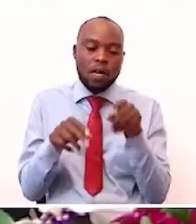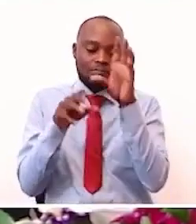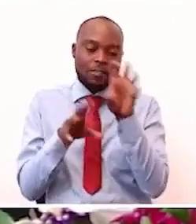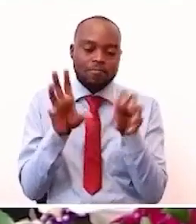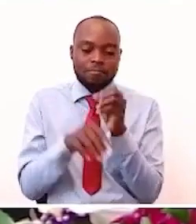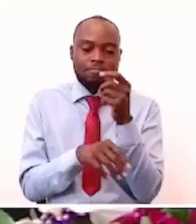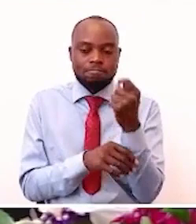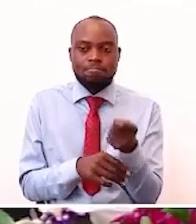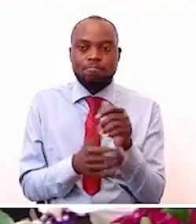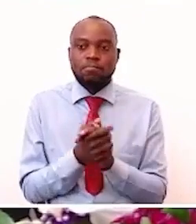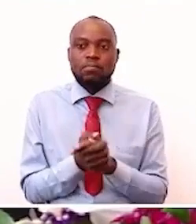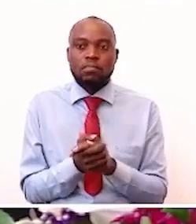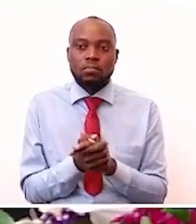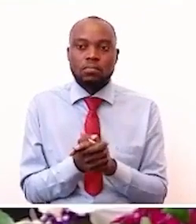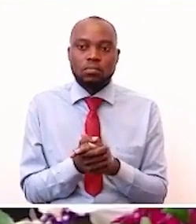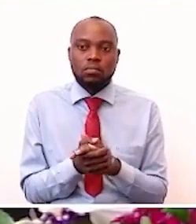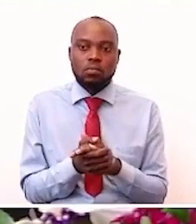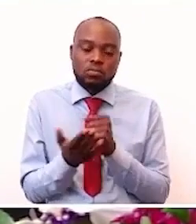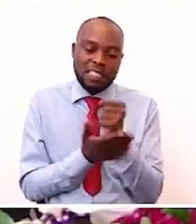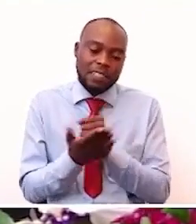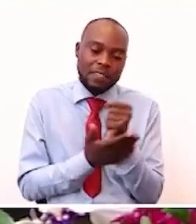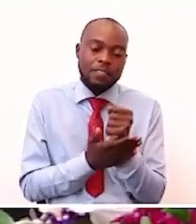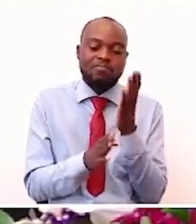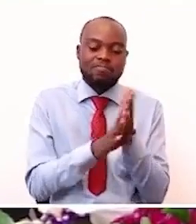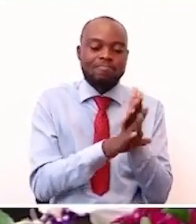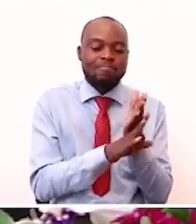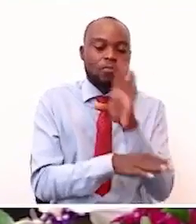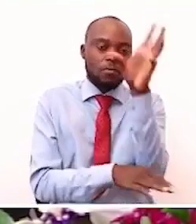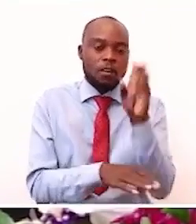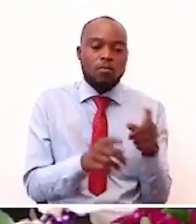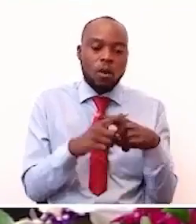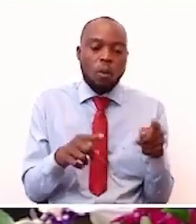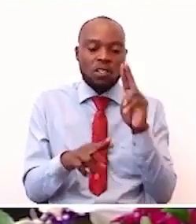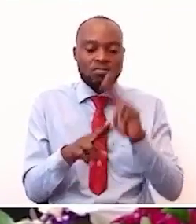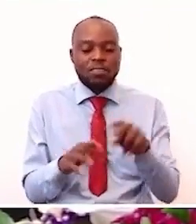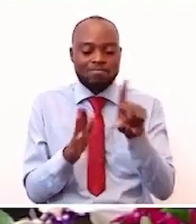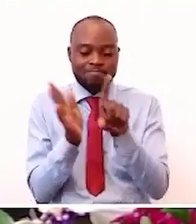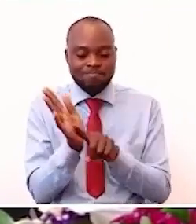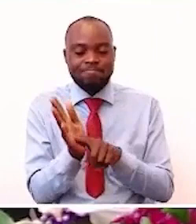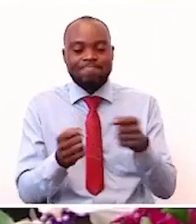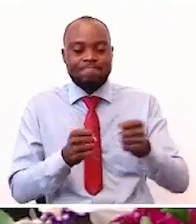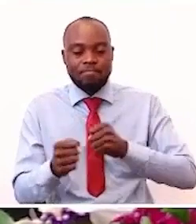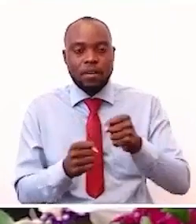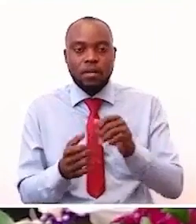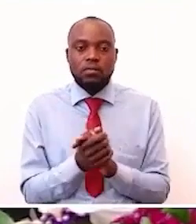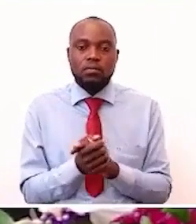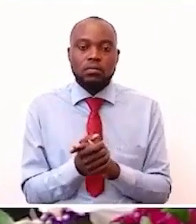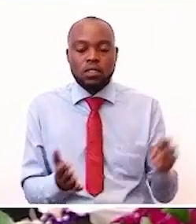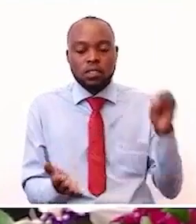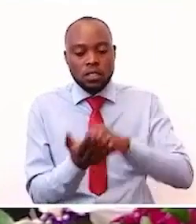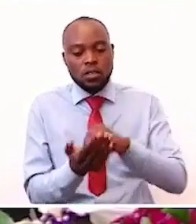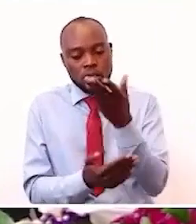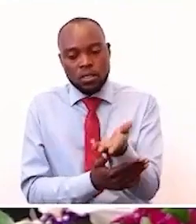facilitate remittances from different parts of Africa and different parts of the world, but should also be a policy factory. So let's add this